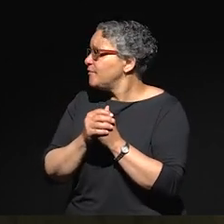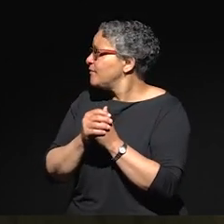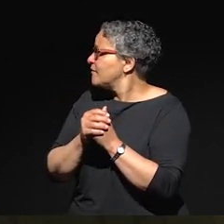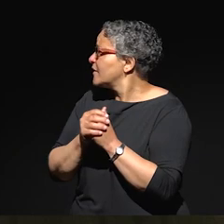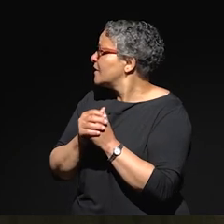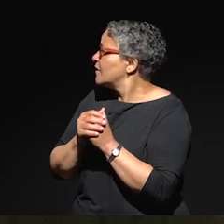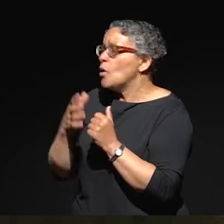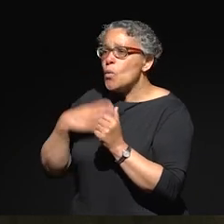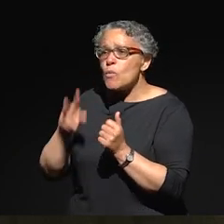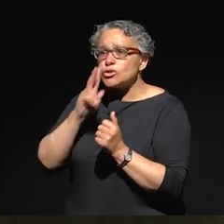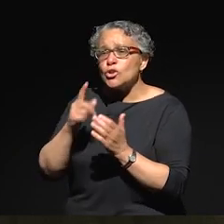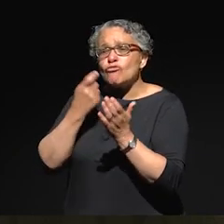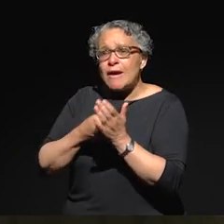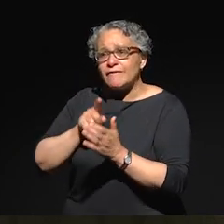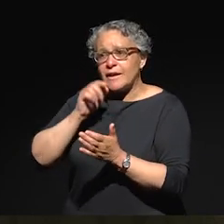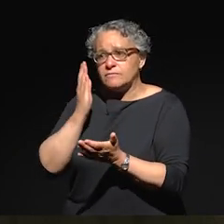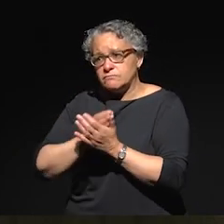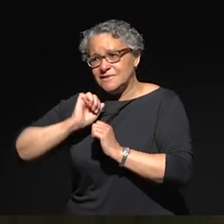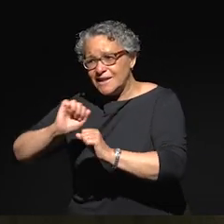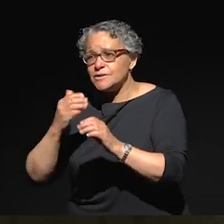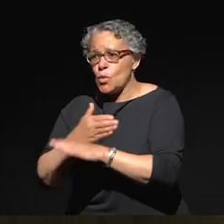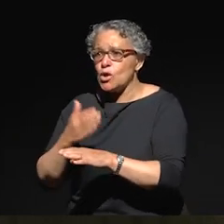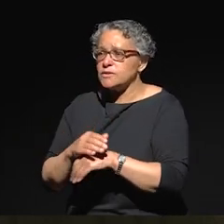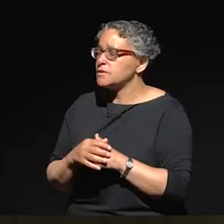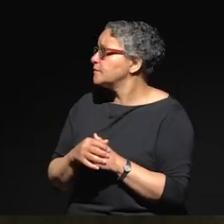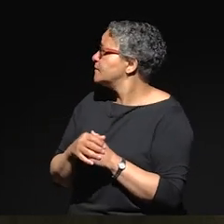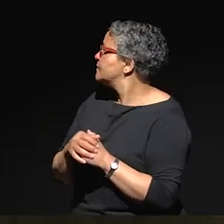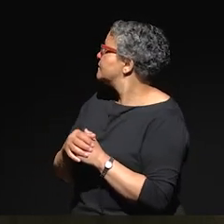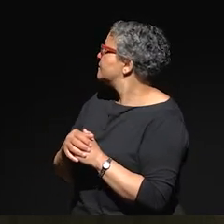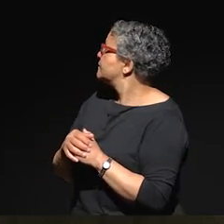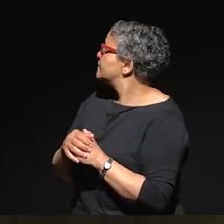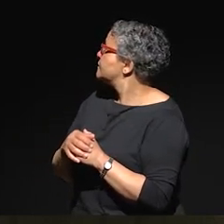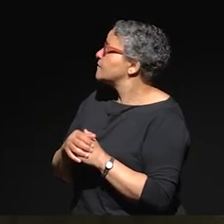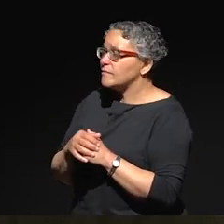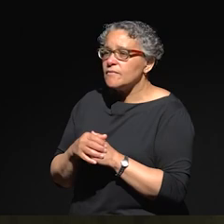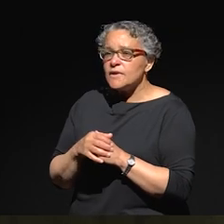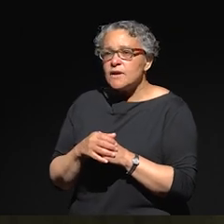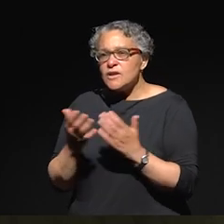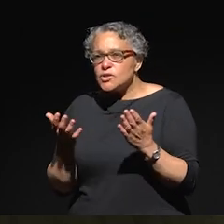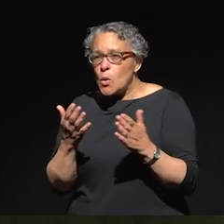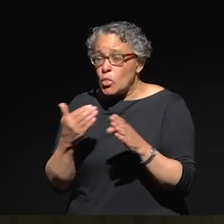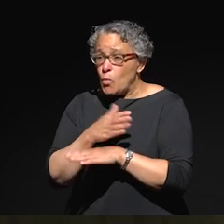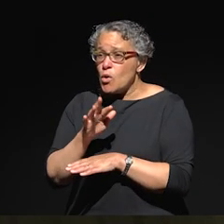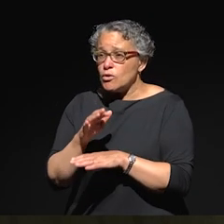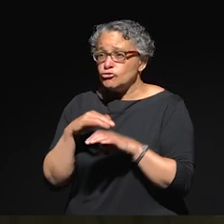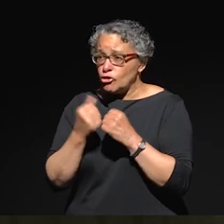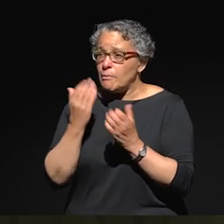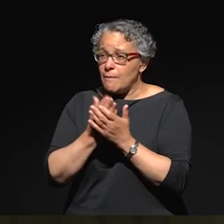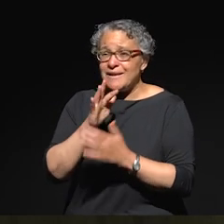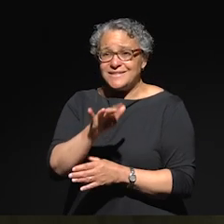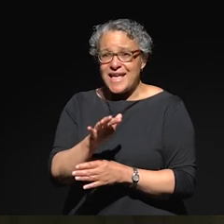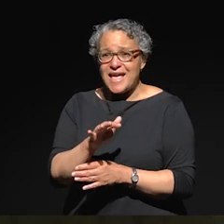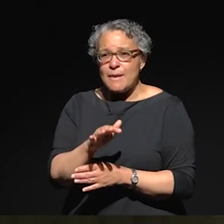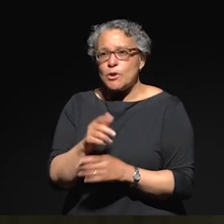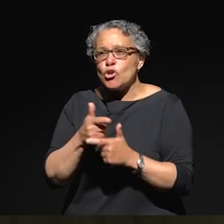want to look at Raphael himself rather than all the people around him in a way. So we sort of play it down a little bit, but it is there.